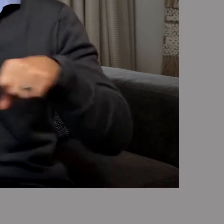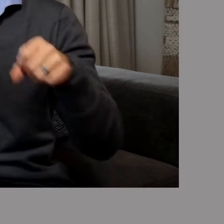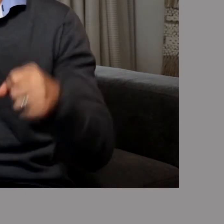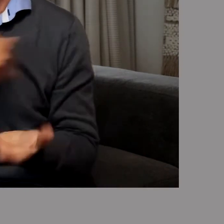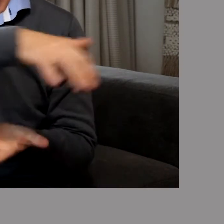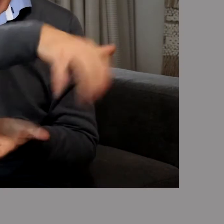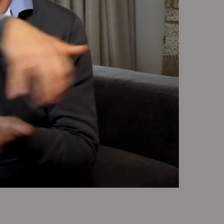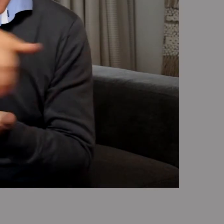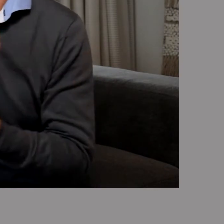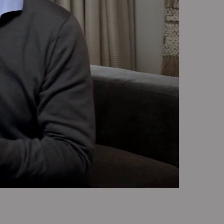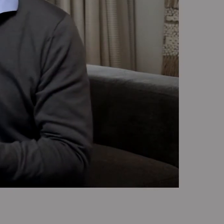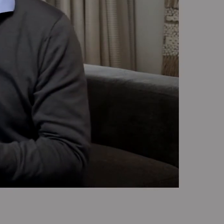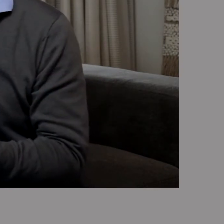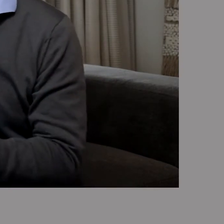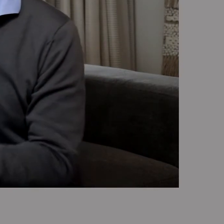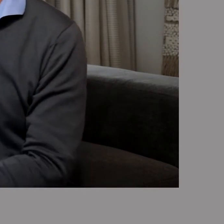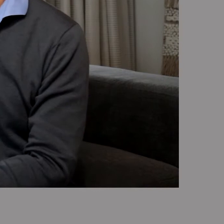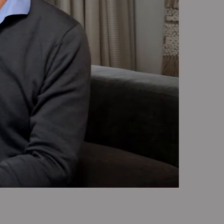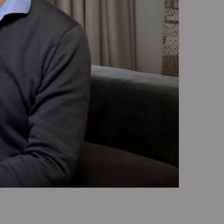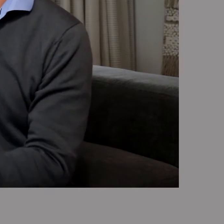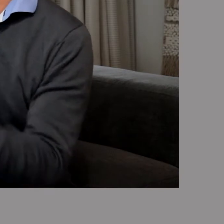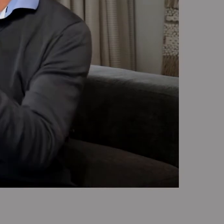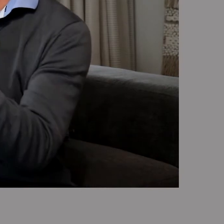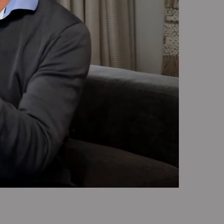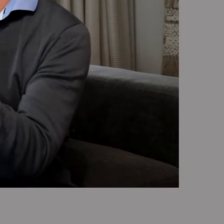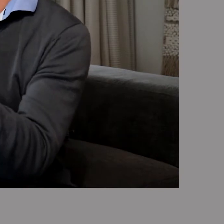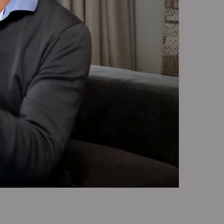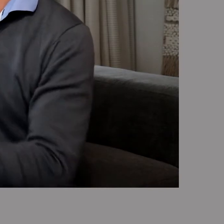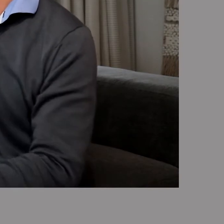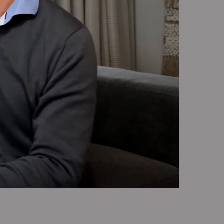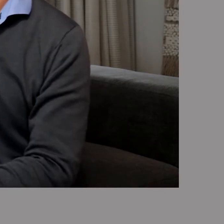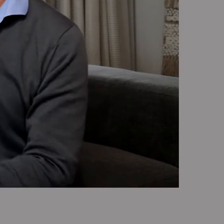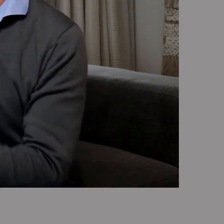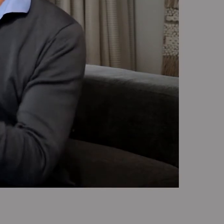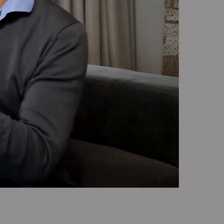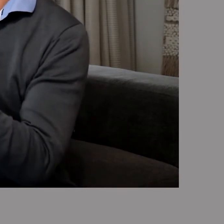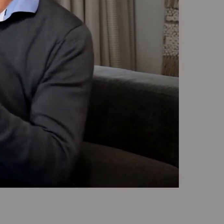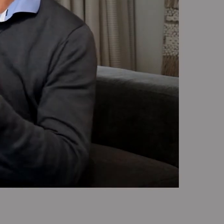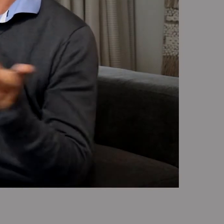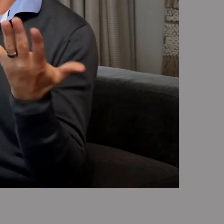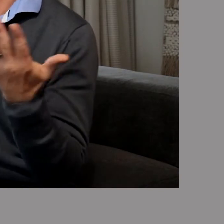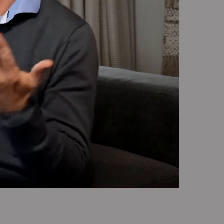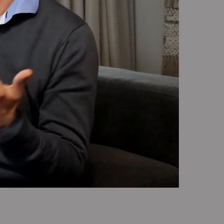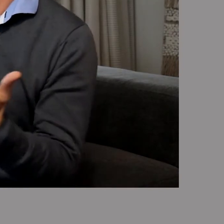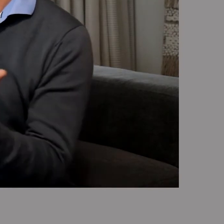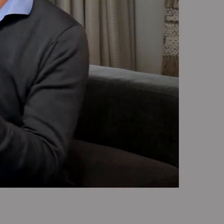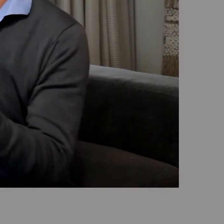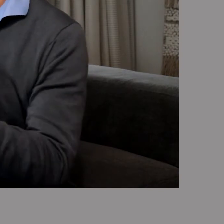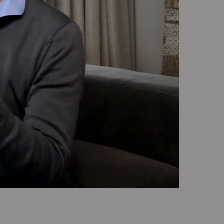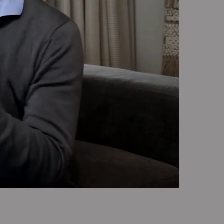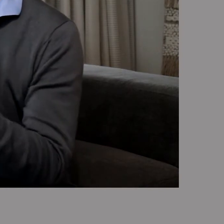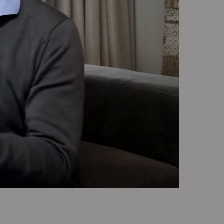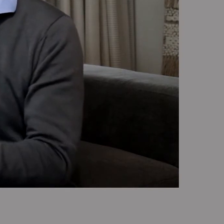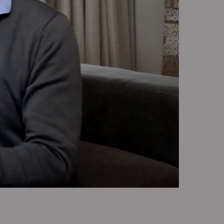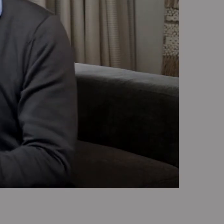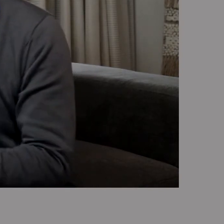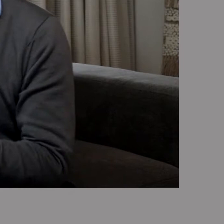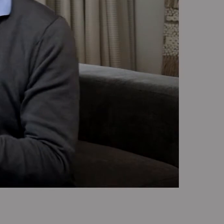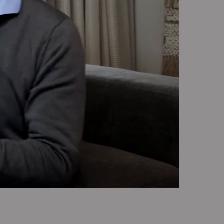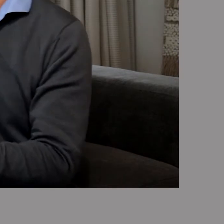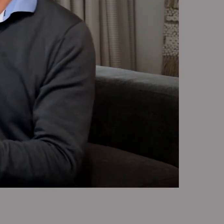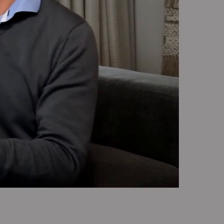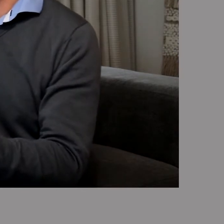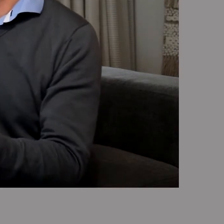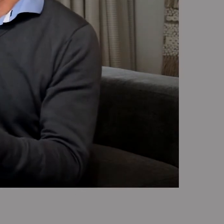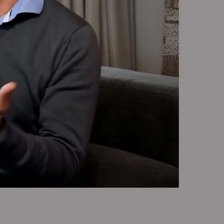quickly dashed out, went to the supermarket, made sure I had enough food. If I hadn't had an interpreter on screen at that time, and I had to read